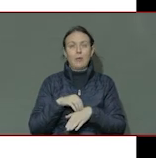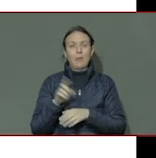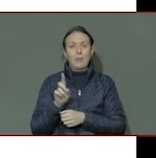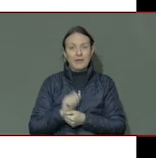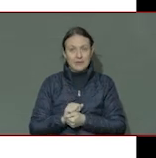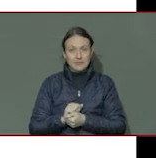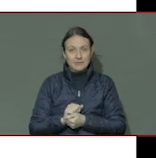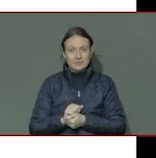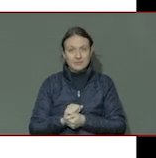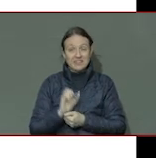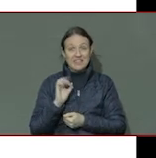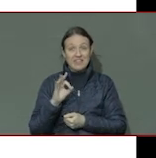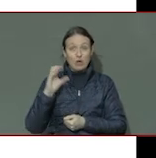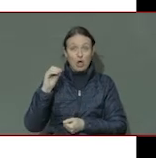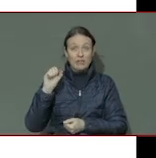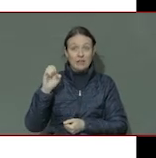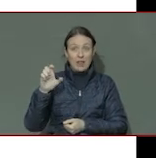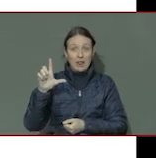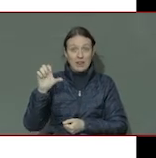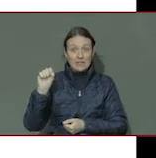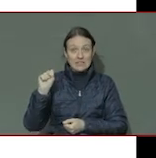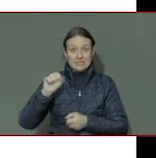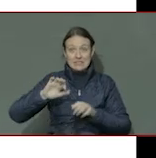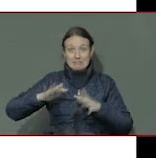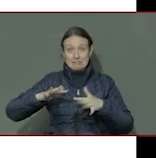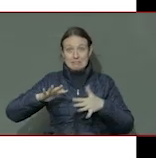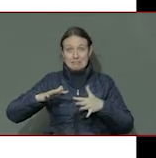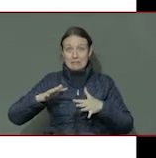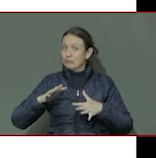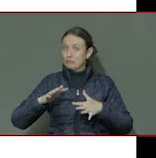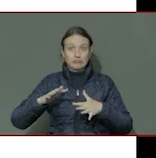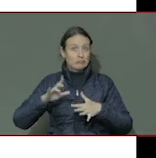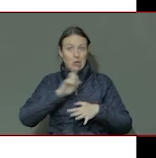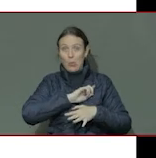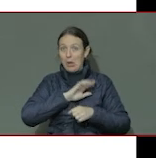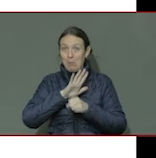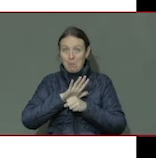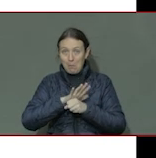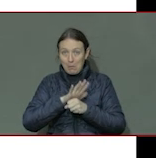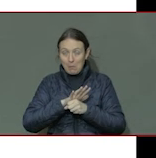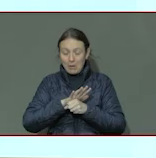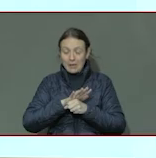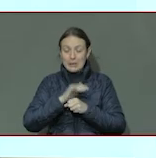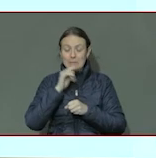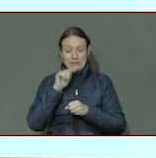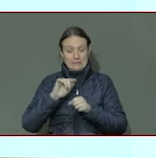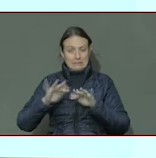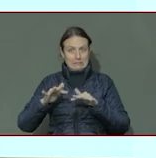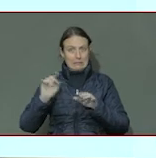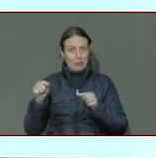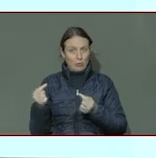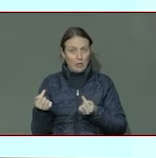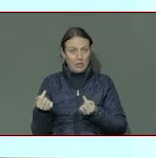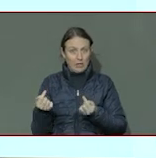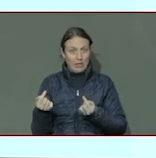First of all, the ossicles will not vibrate because now they're blocked. The tympanum cannot vibrate, so they will not